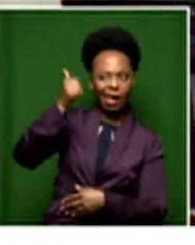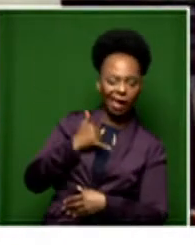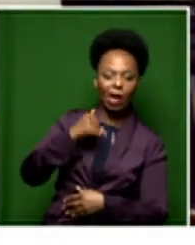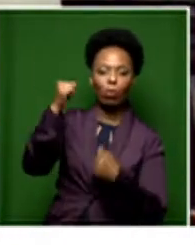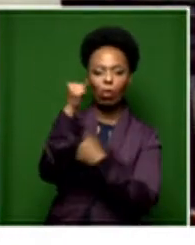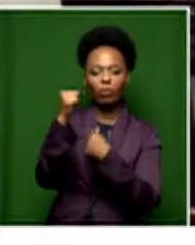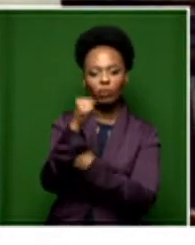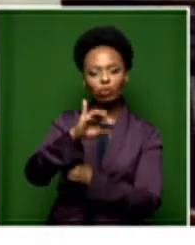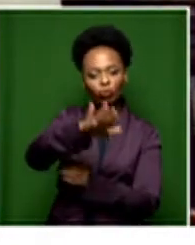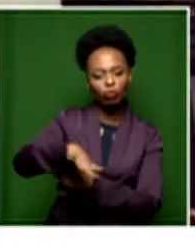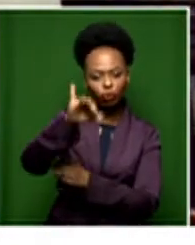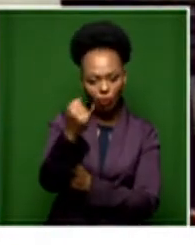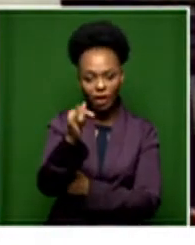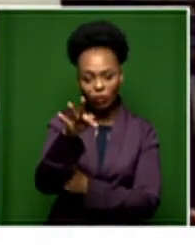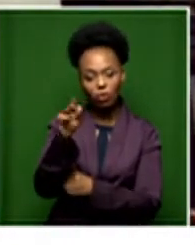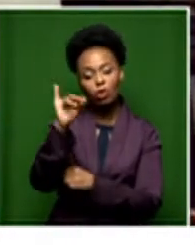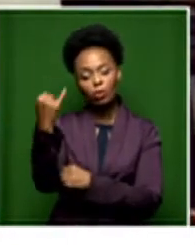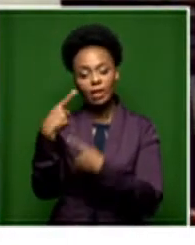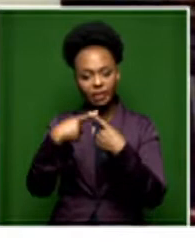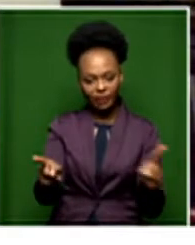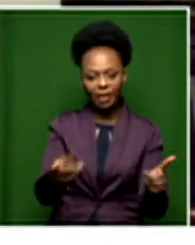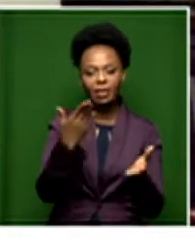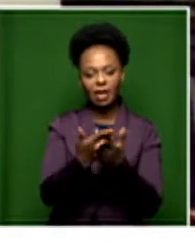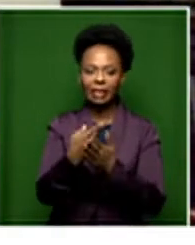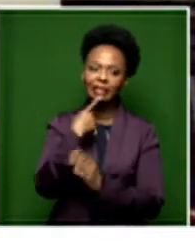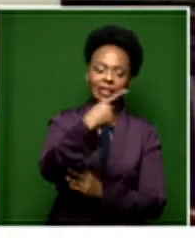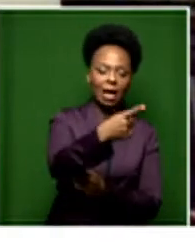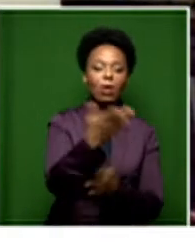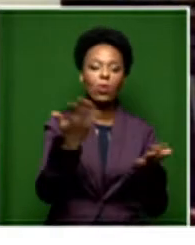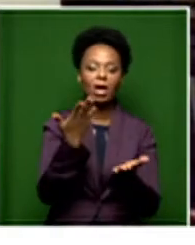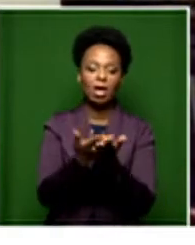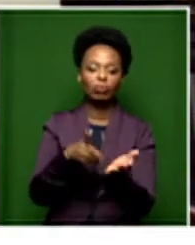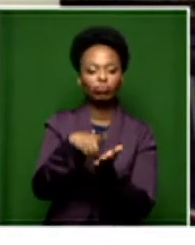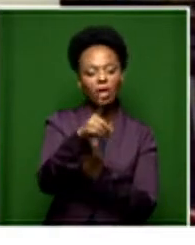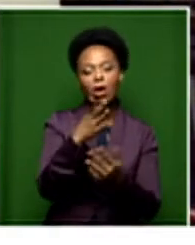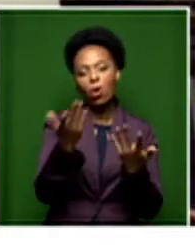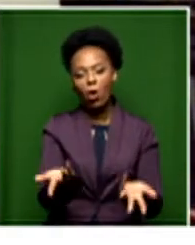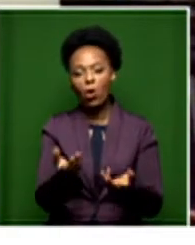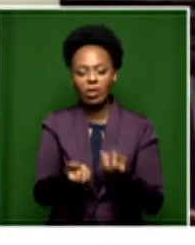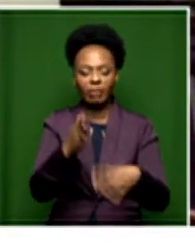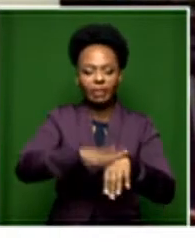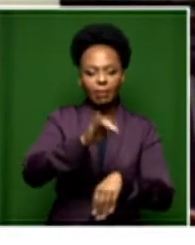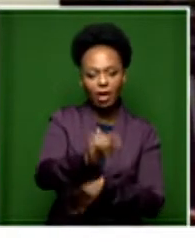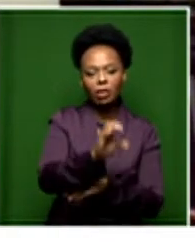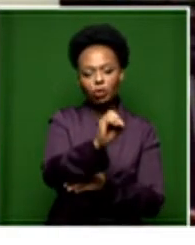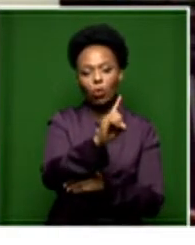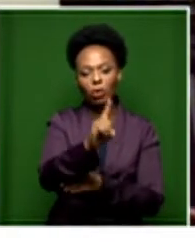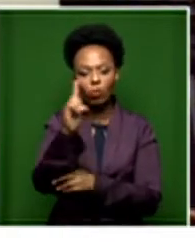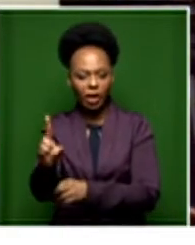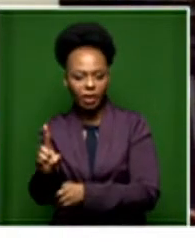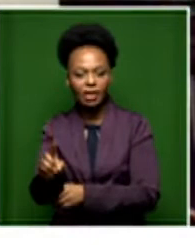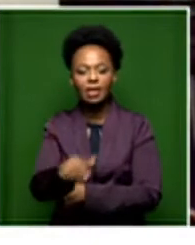Johannesburg. And if you are not in Johannesburg, they'll transfer you to the right place where you can actually donate your time. And the number is